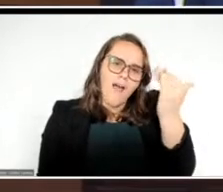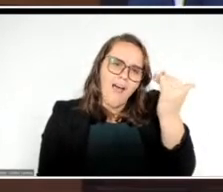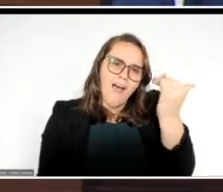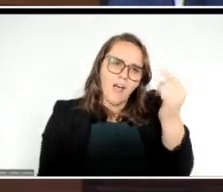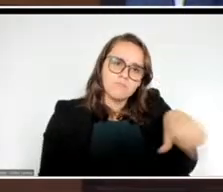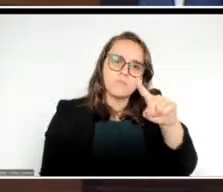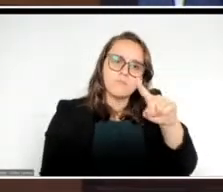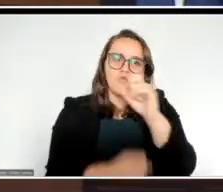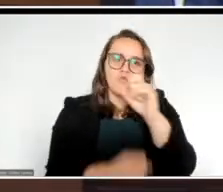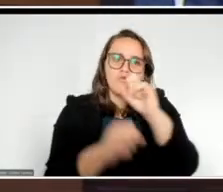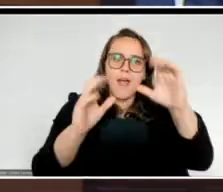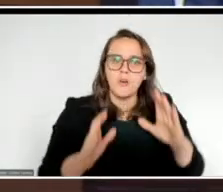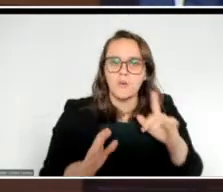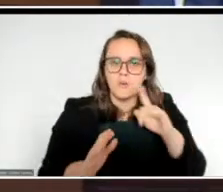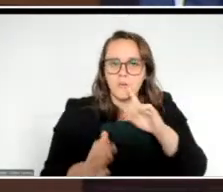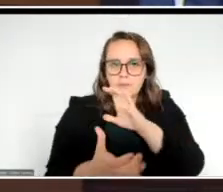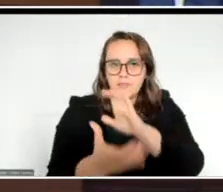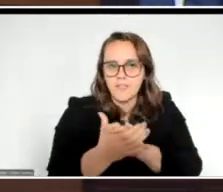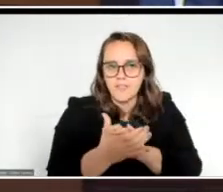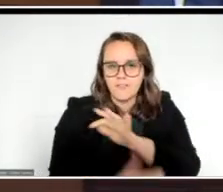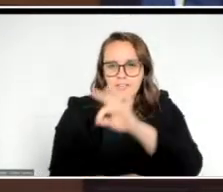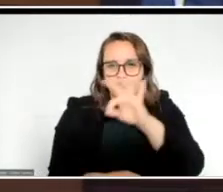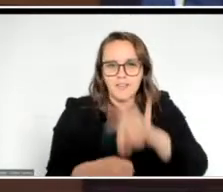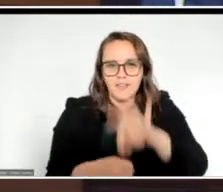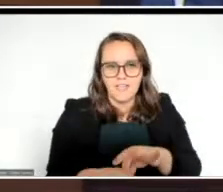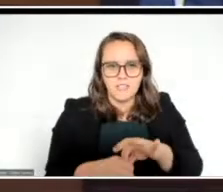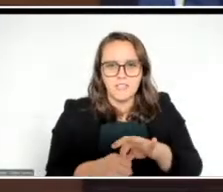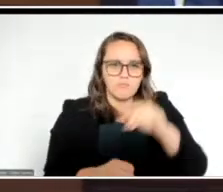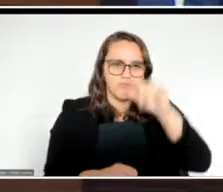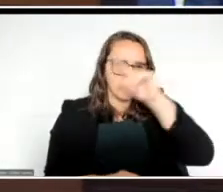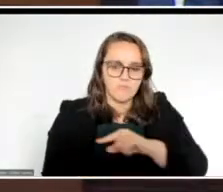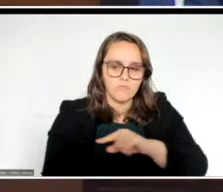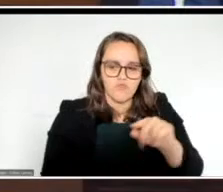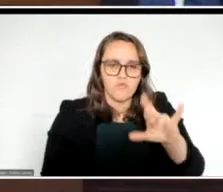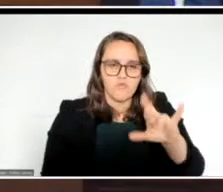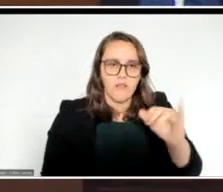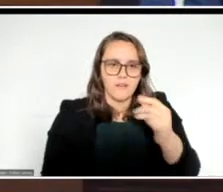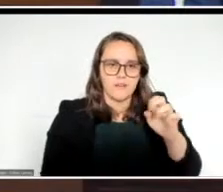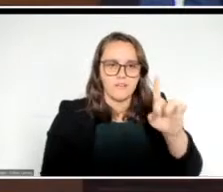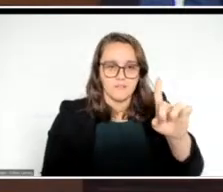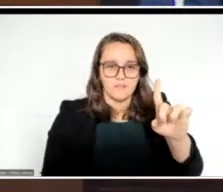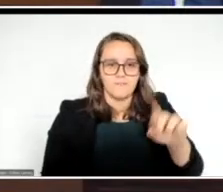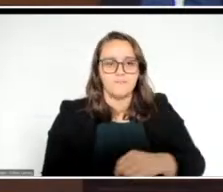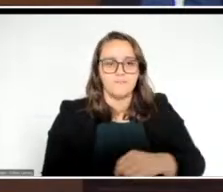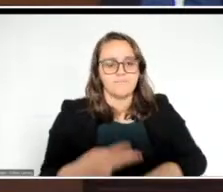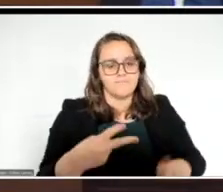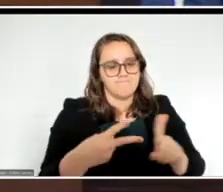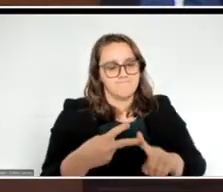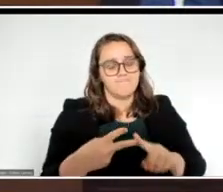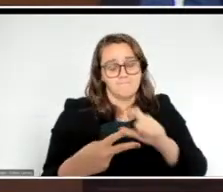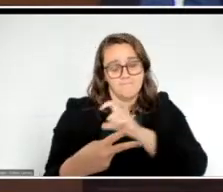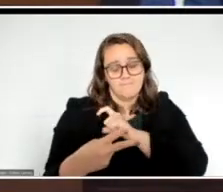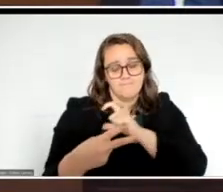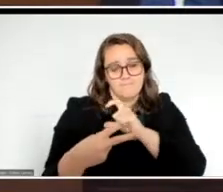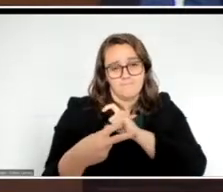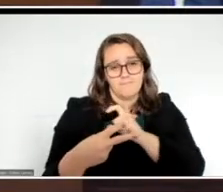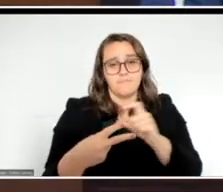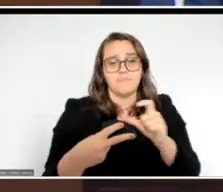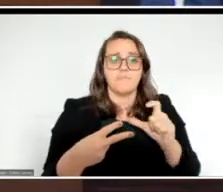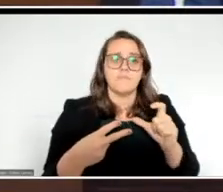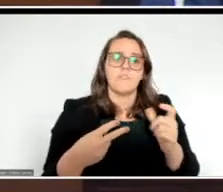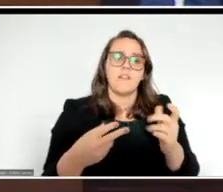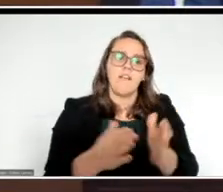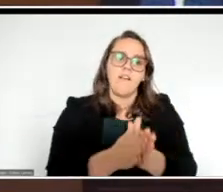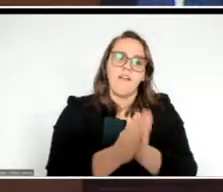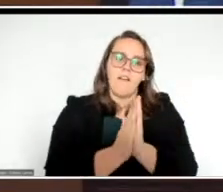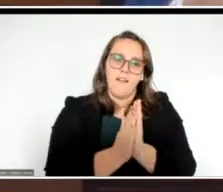the election process was rigged. Officer Fanon asked us to look into the actions and activities that